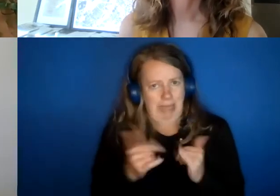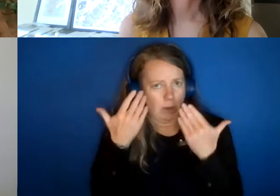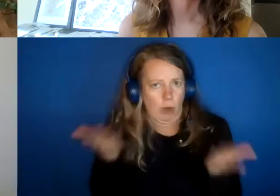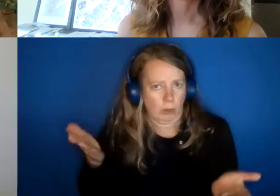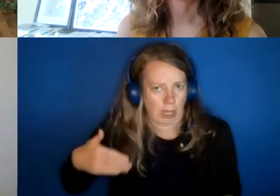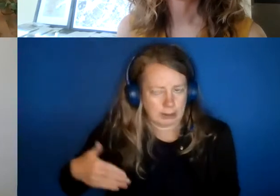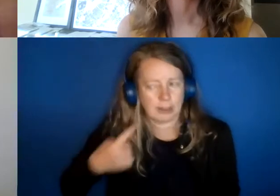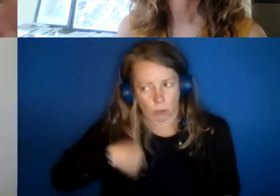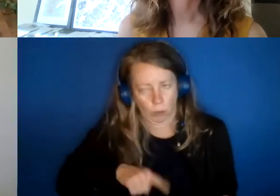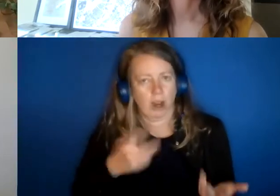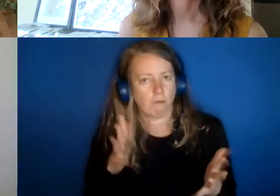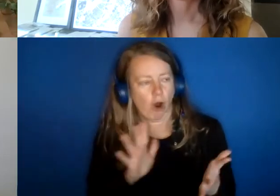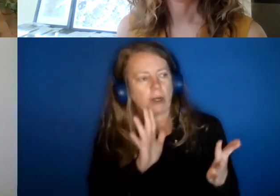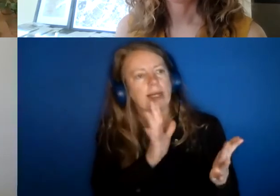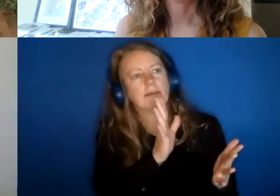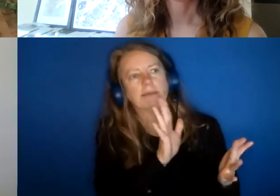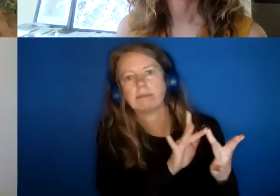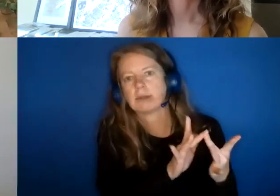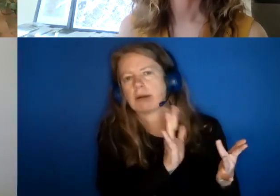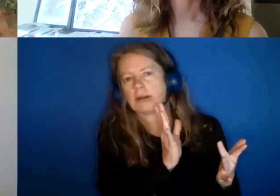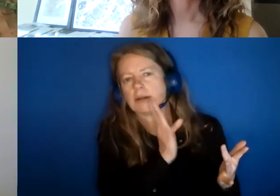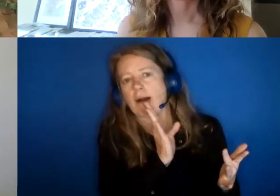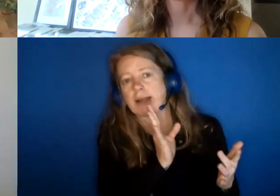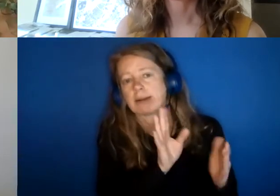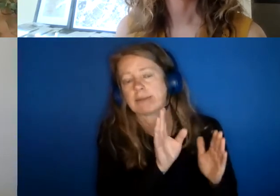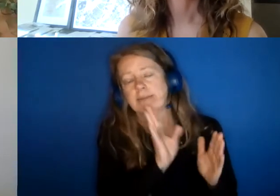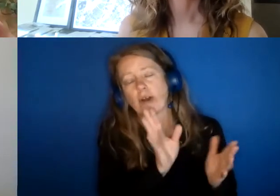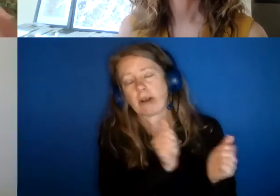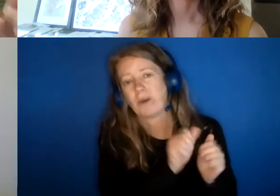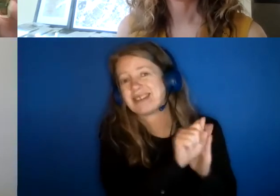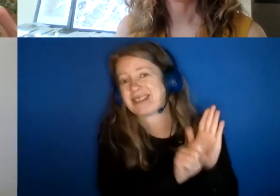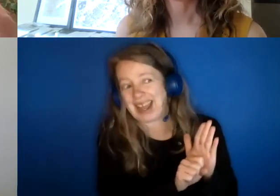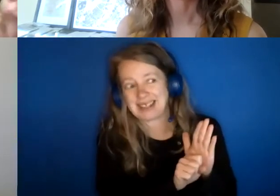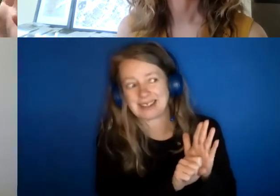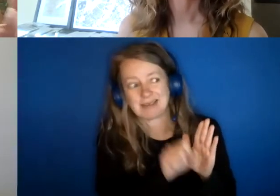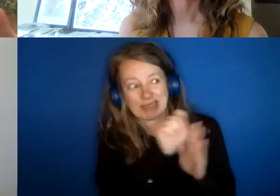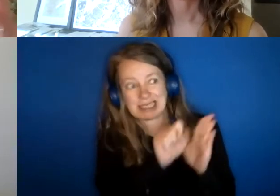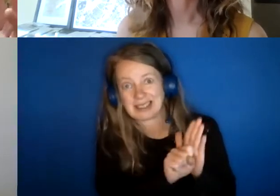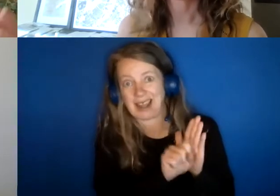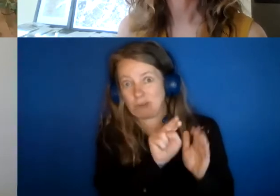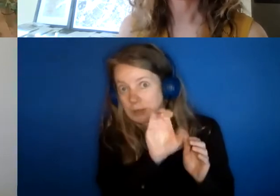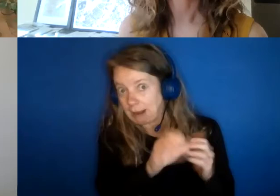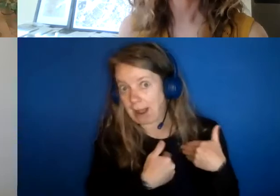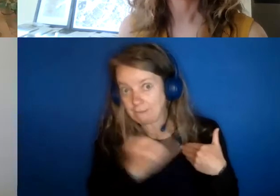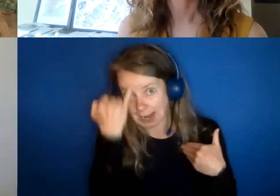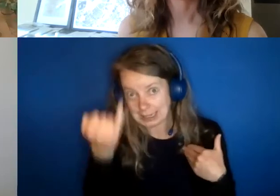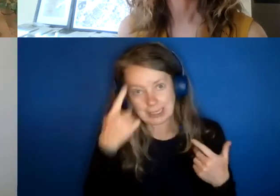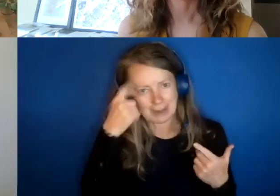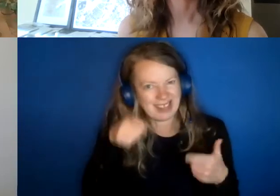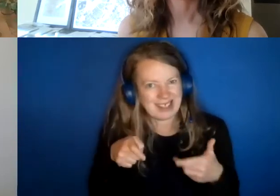in contact with the state to see if they have any ideas, because this just came about quickly within the last